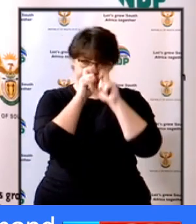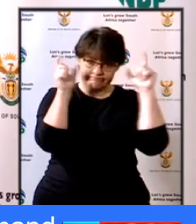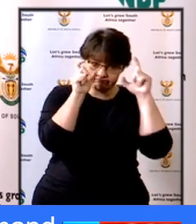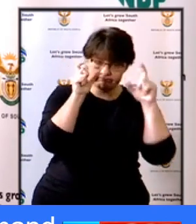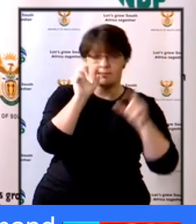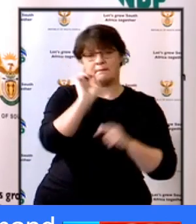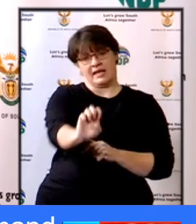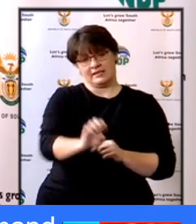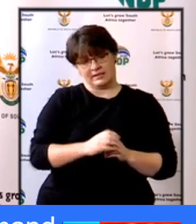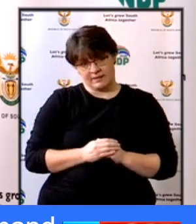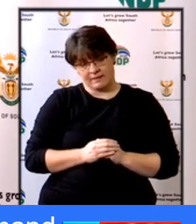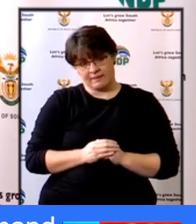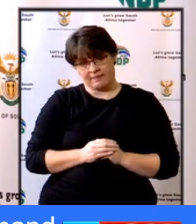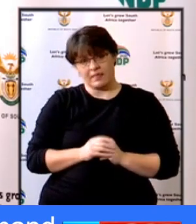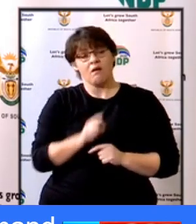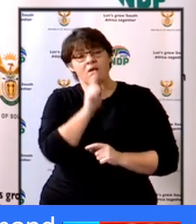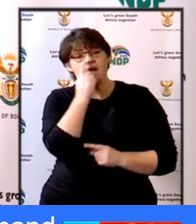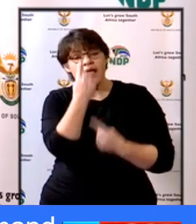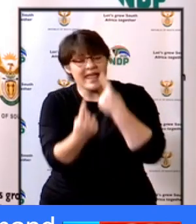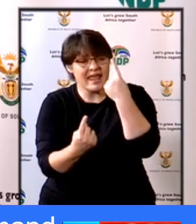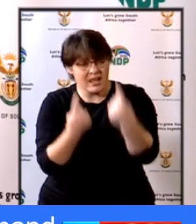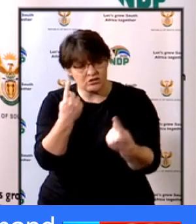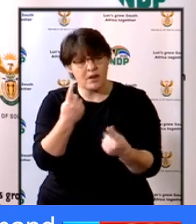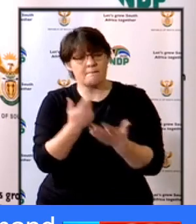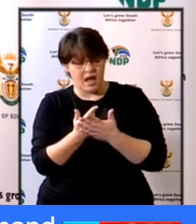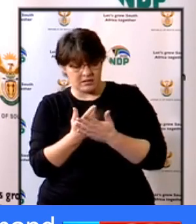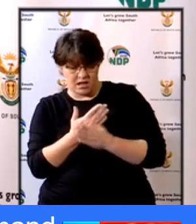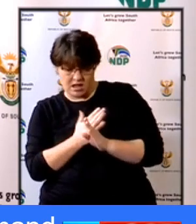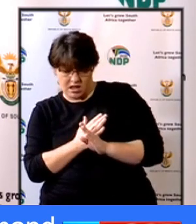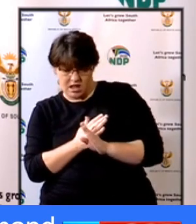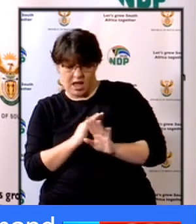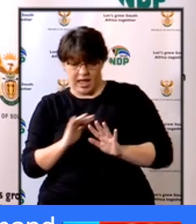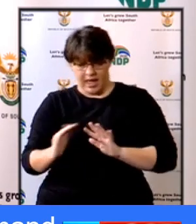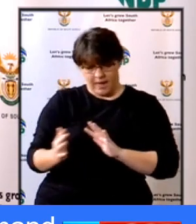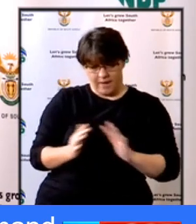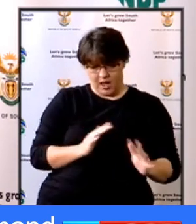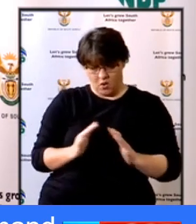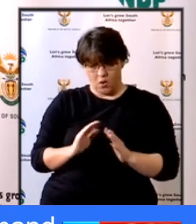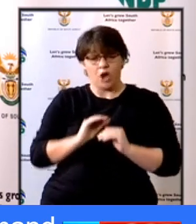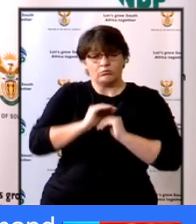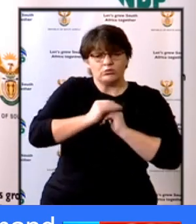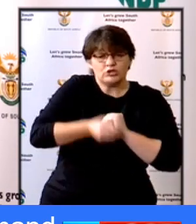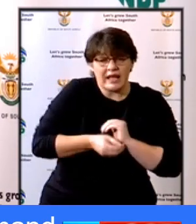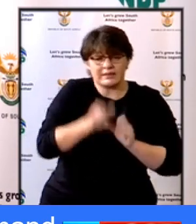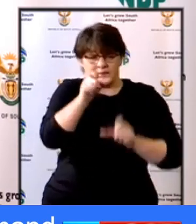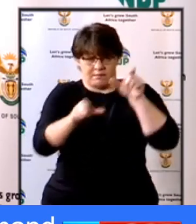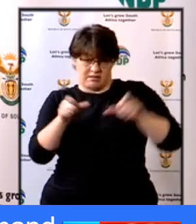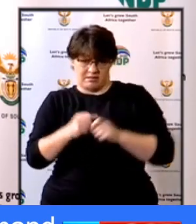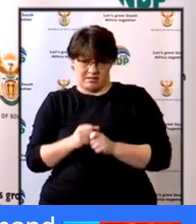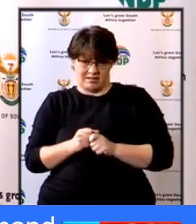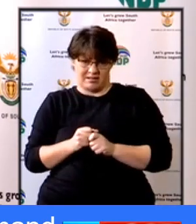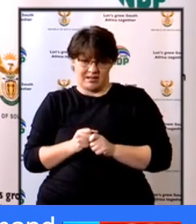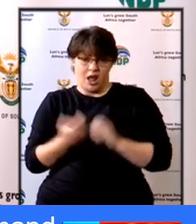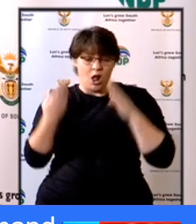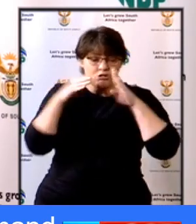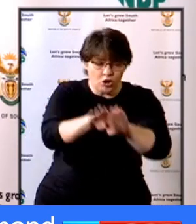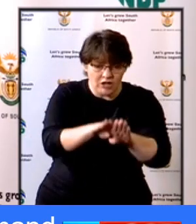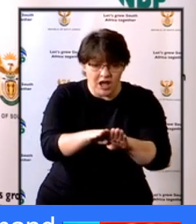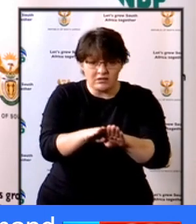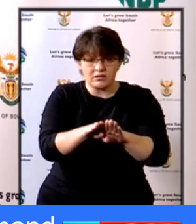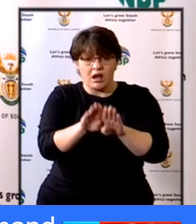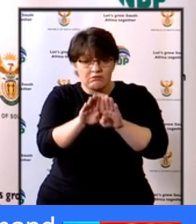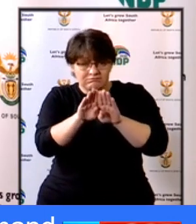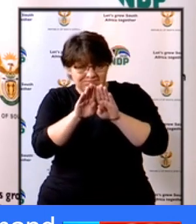for ensuring that we take every step to protect the society, to protect the gains of the lockdown, which is that we've